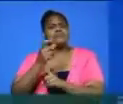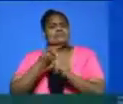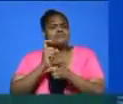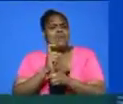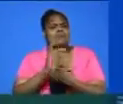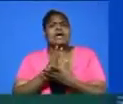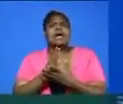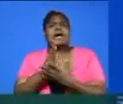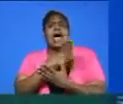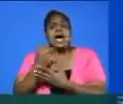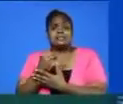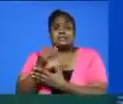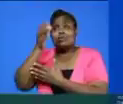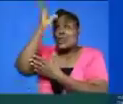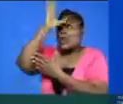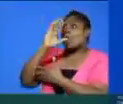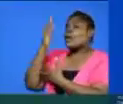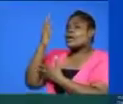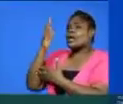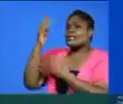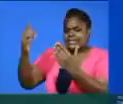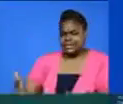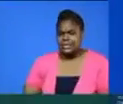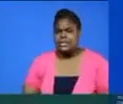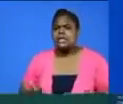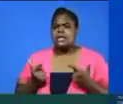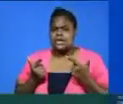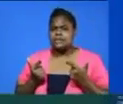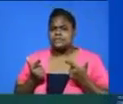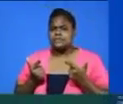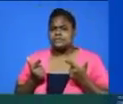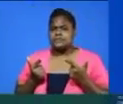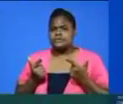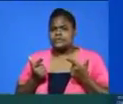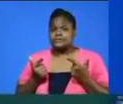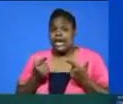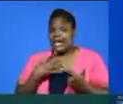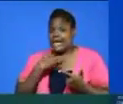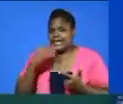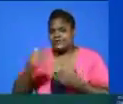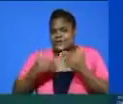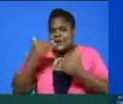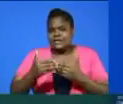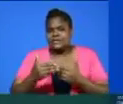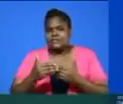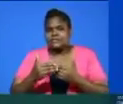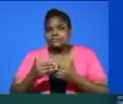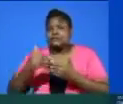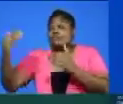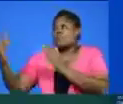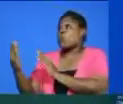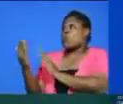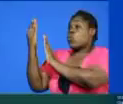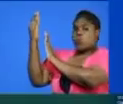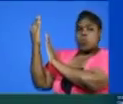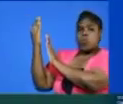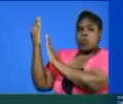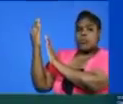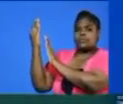Lord God liveth. I love the next part. Before whom I stand.